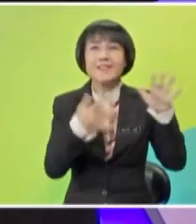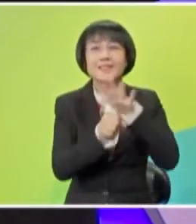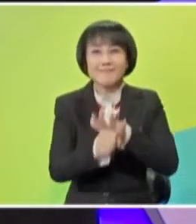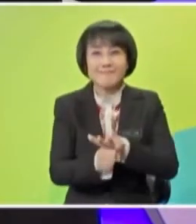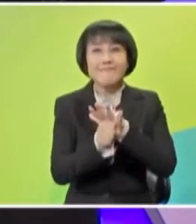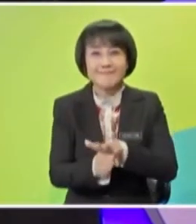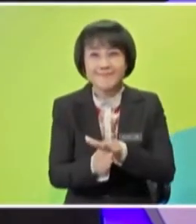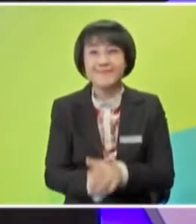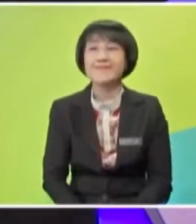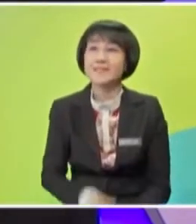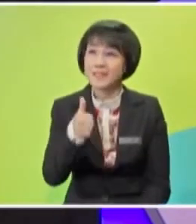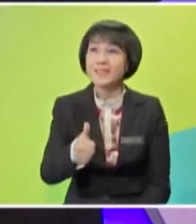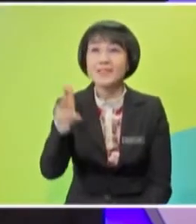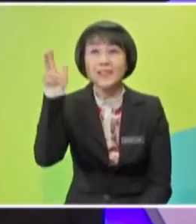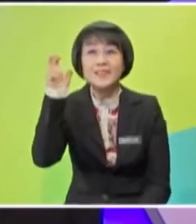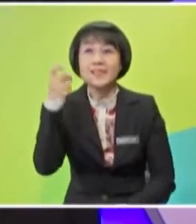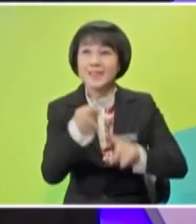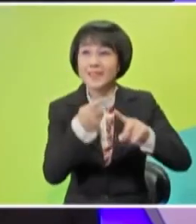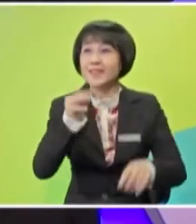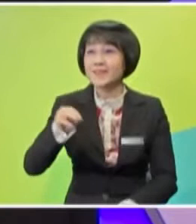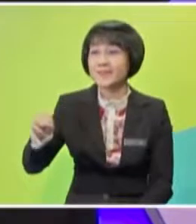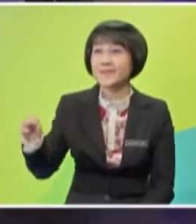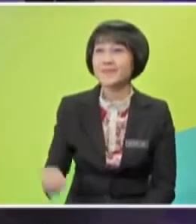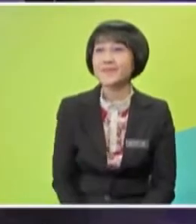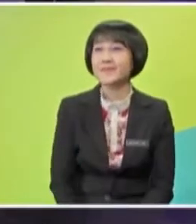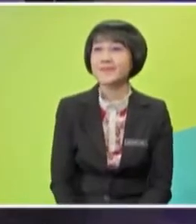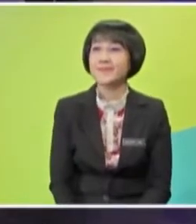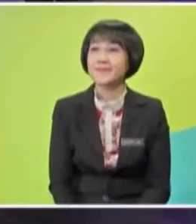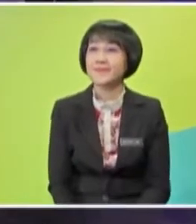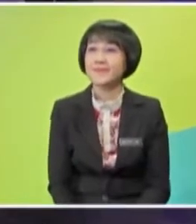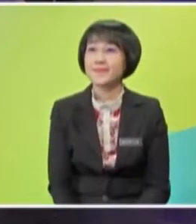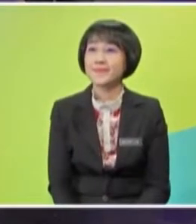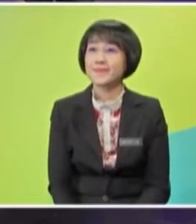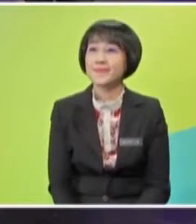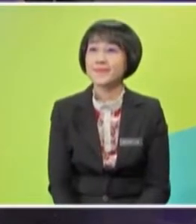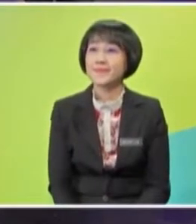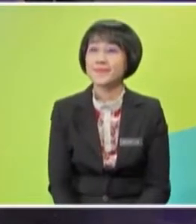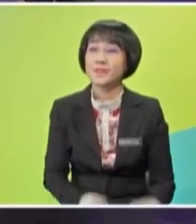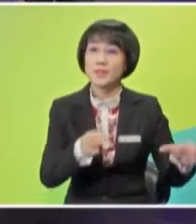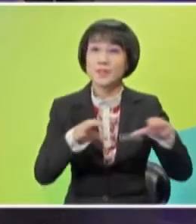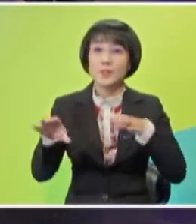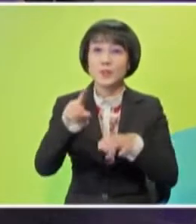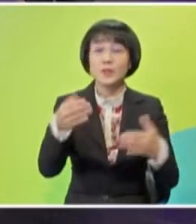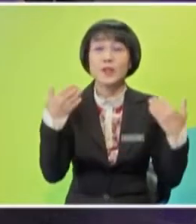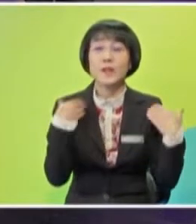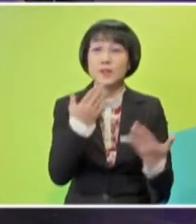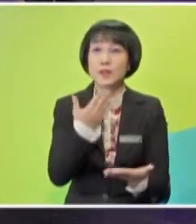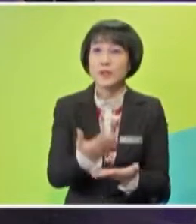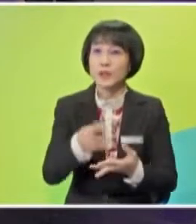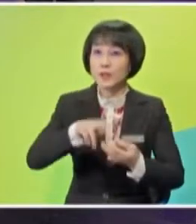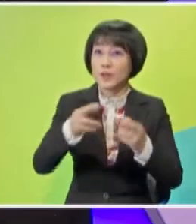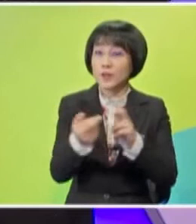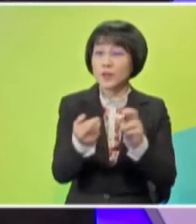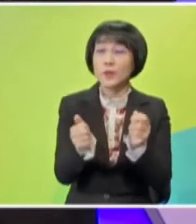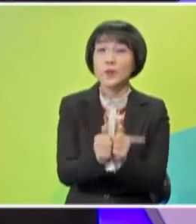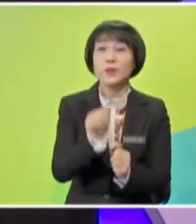all our pupils. Okay. That's right. Why don't we try also the last one? Do you have a good relationship with your friends,